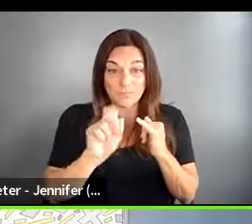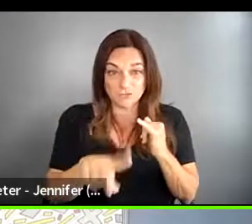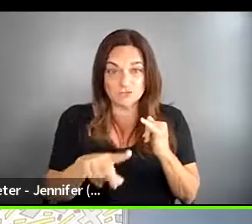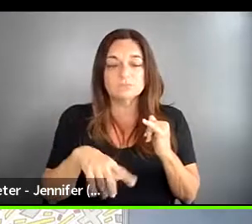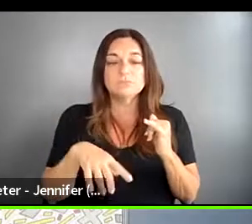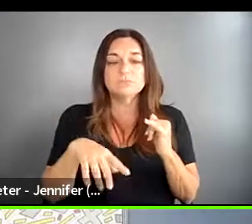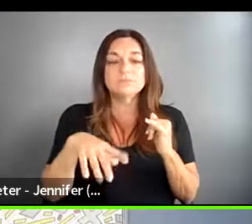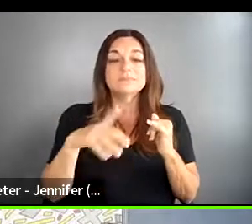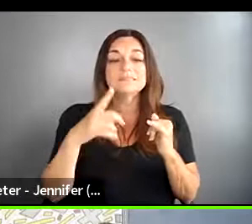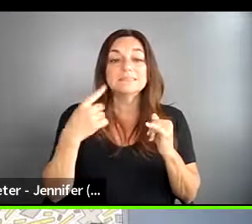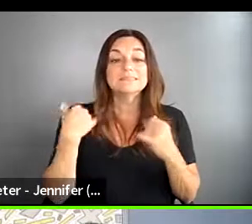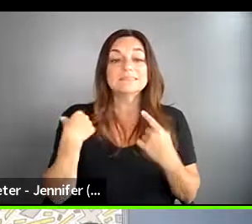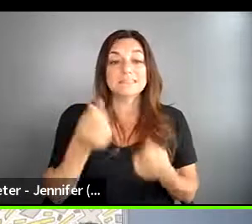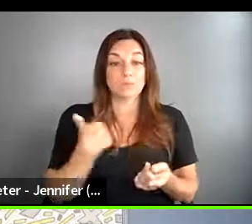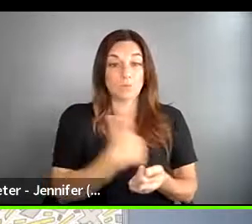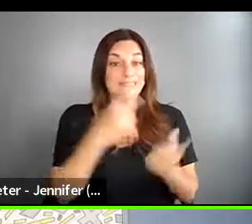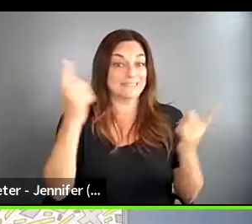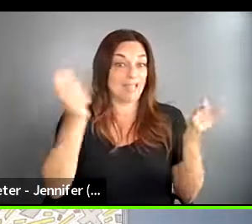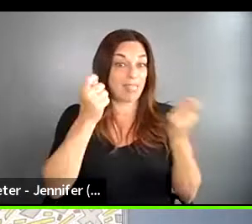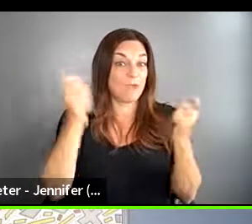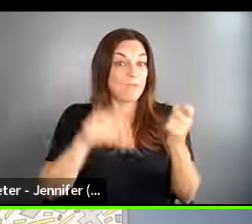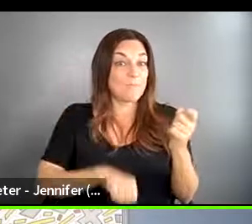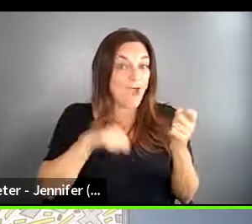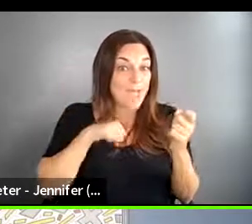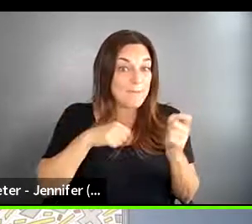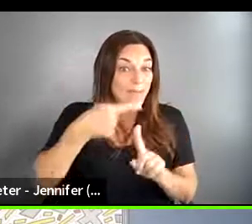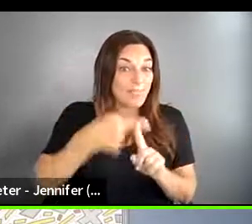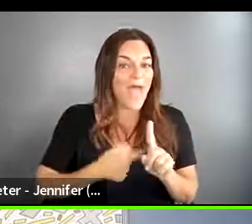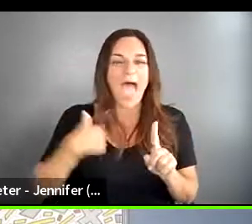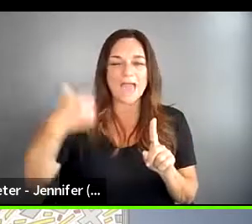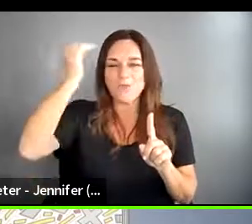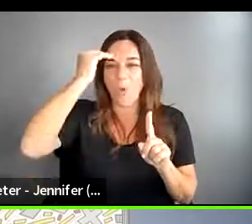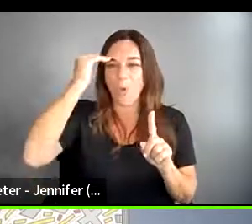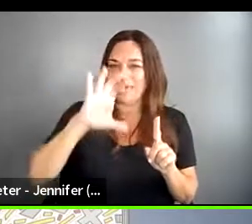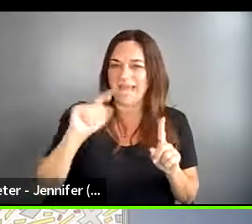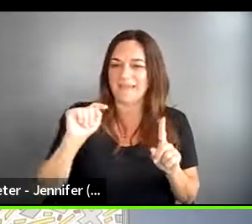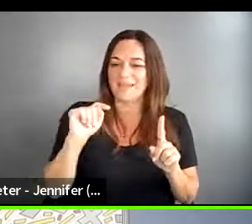Since we are celebrating Pride Month, I know that Connecticut is one of the better